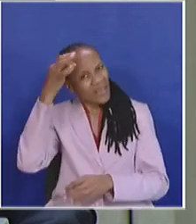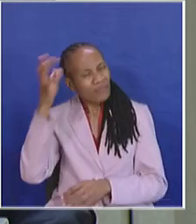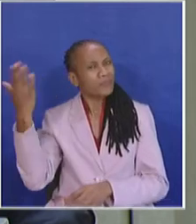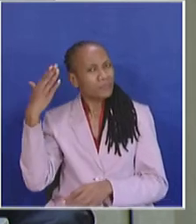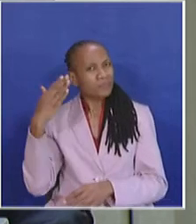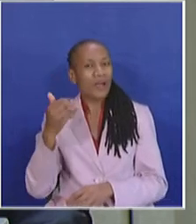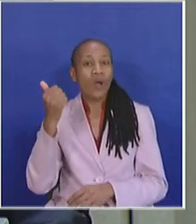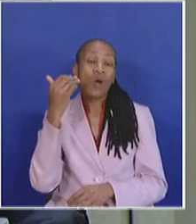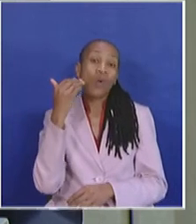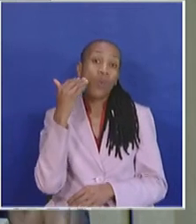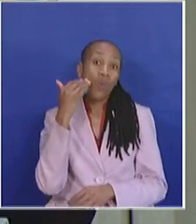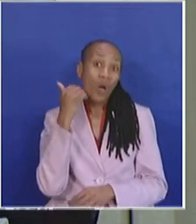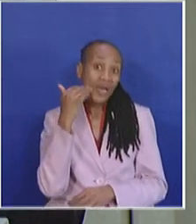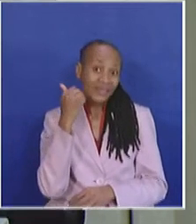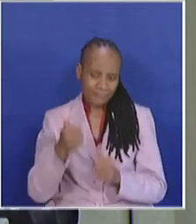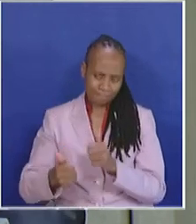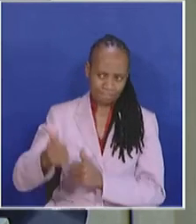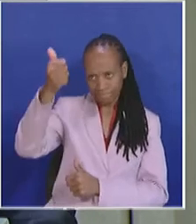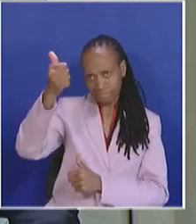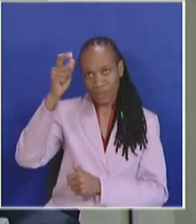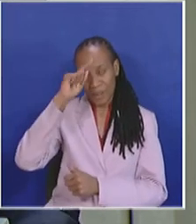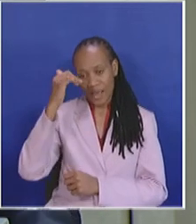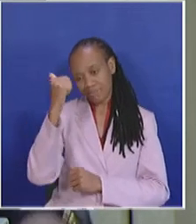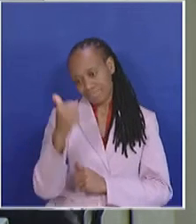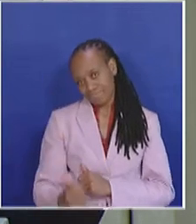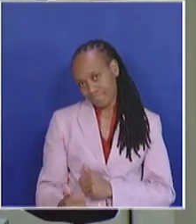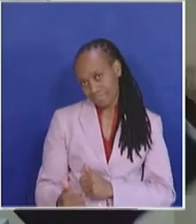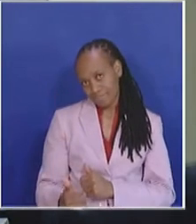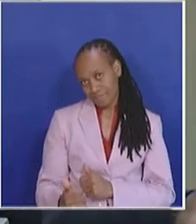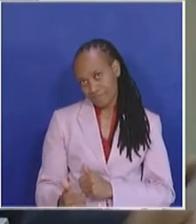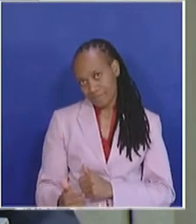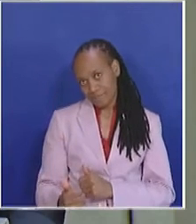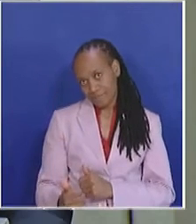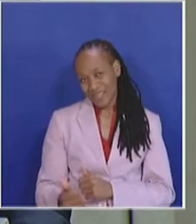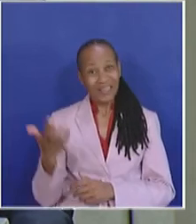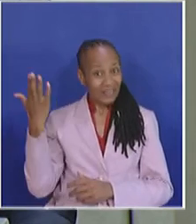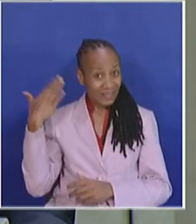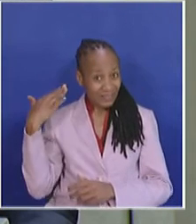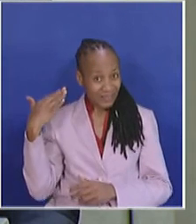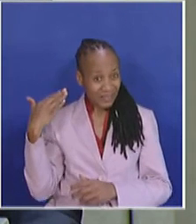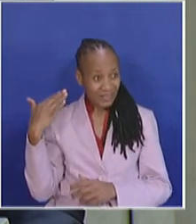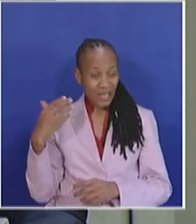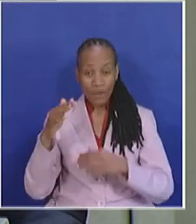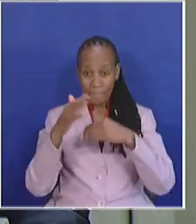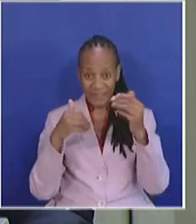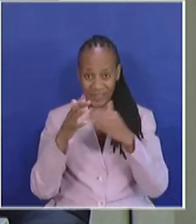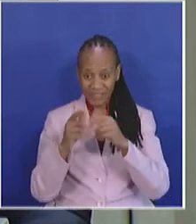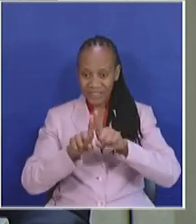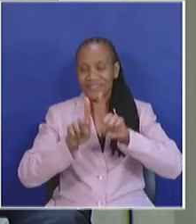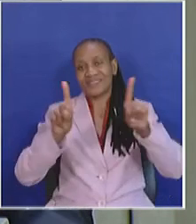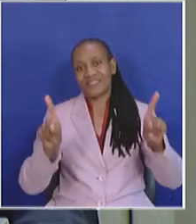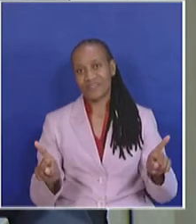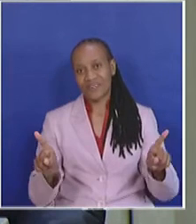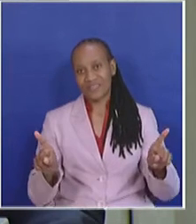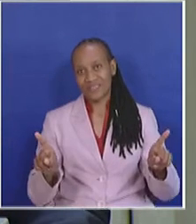white minority regime. Infrastructure was provided across the railway line. It was different conditions where majority